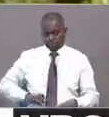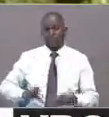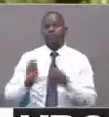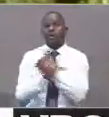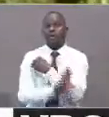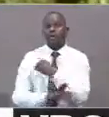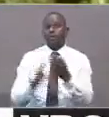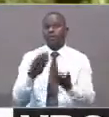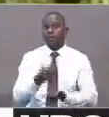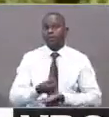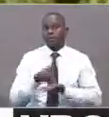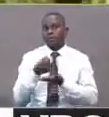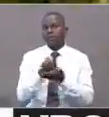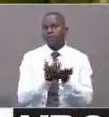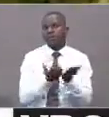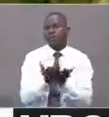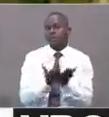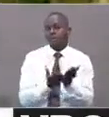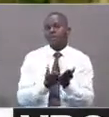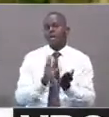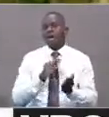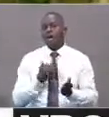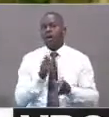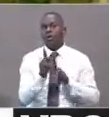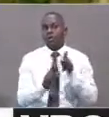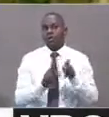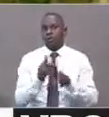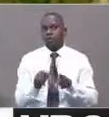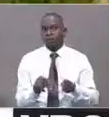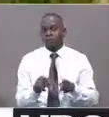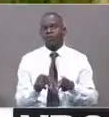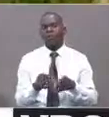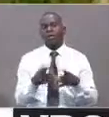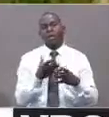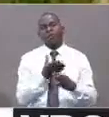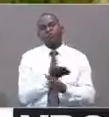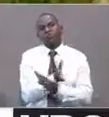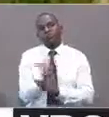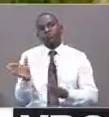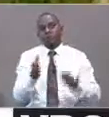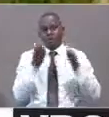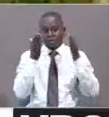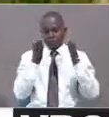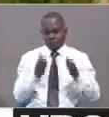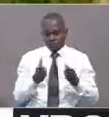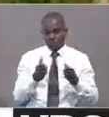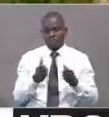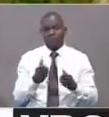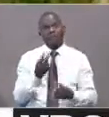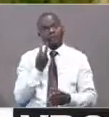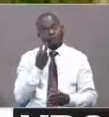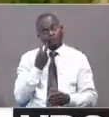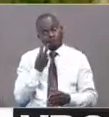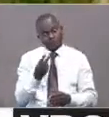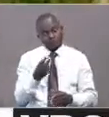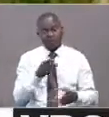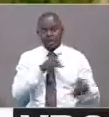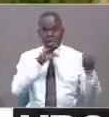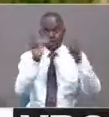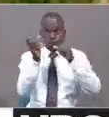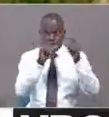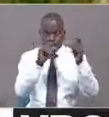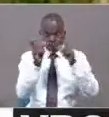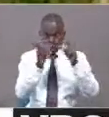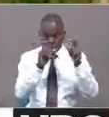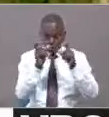to help you in the service of our people. We'll not lose focus, we'll not lose sight, we'll keep our eyes on the